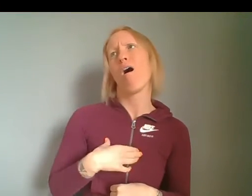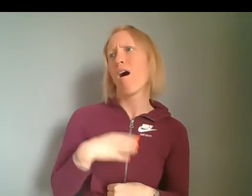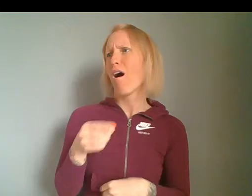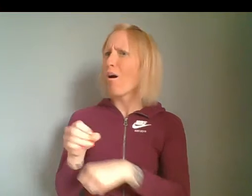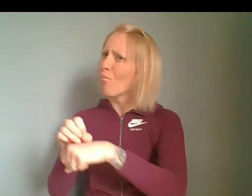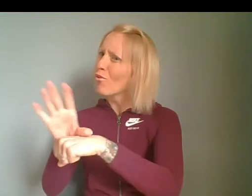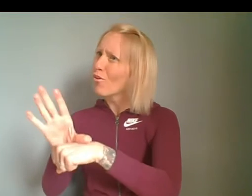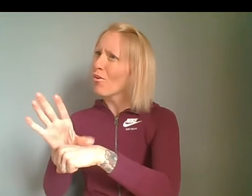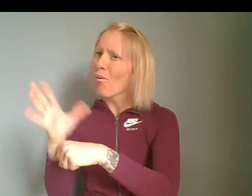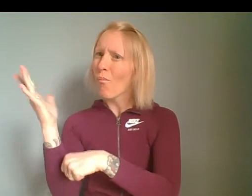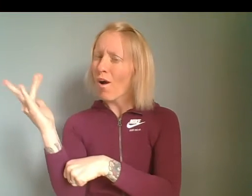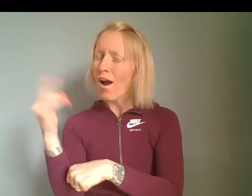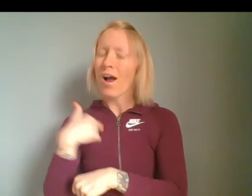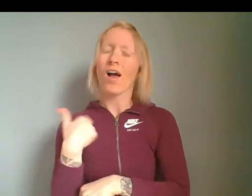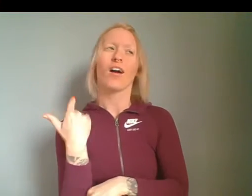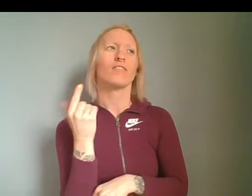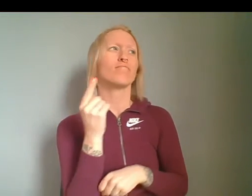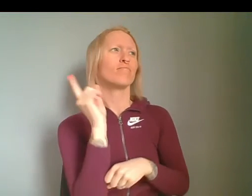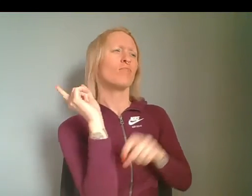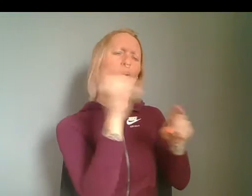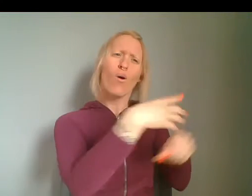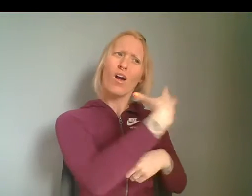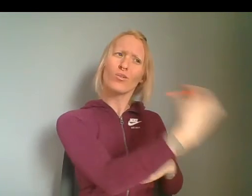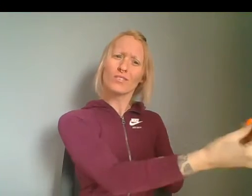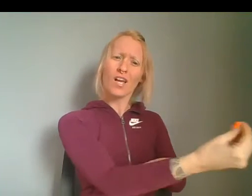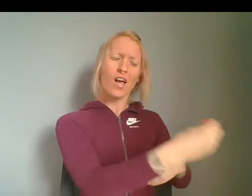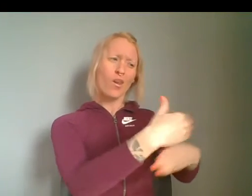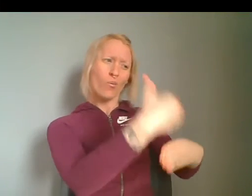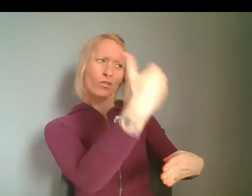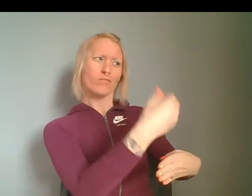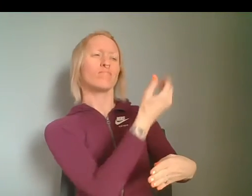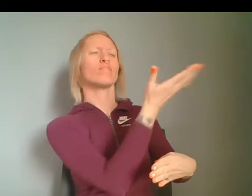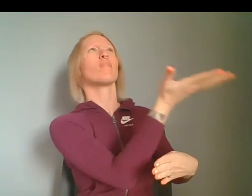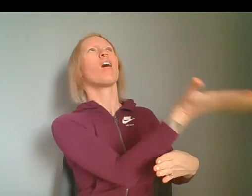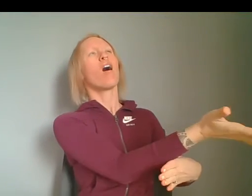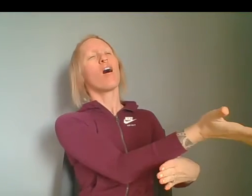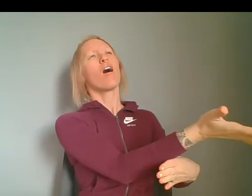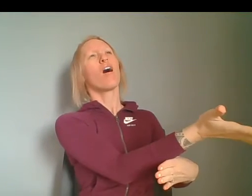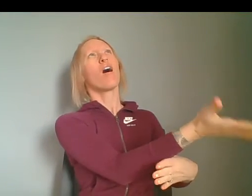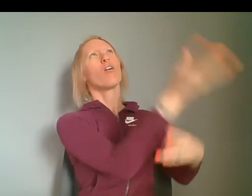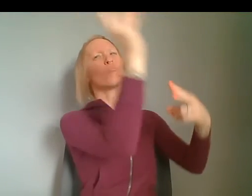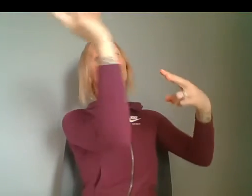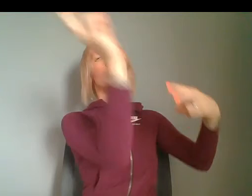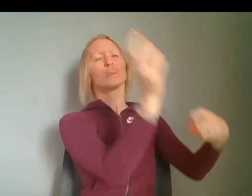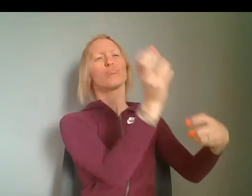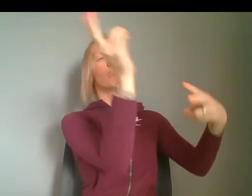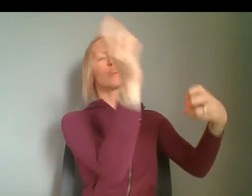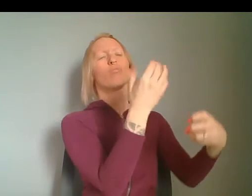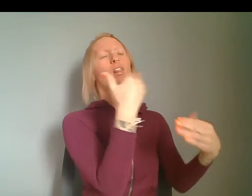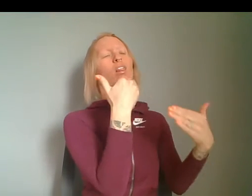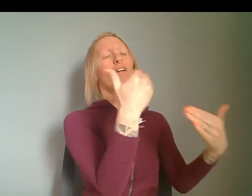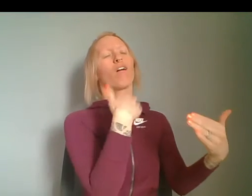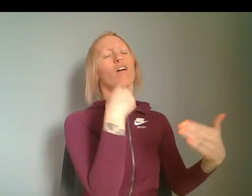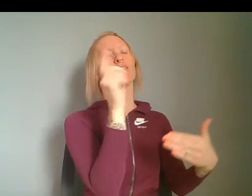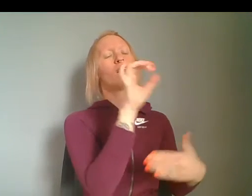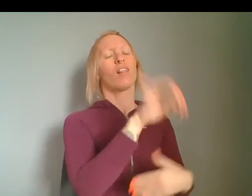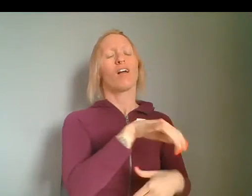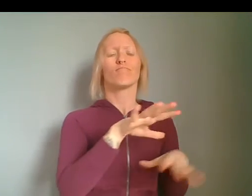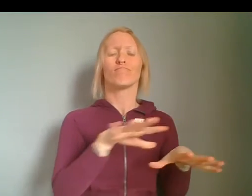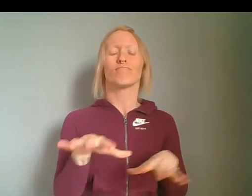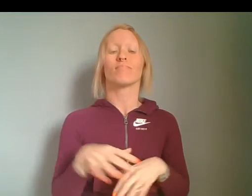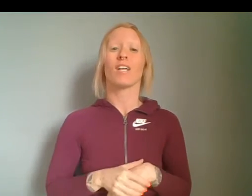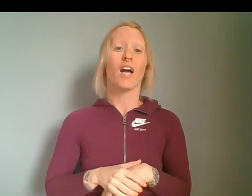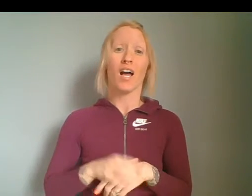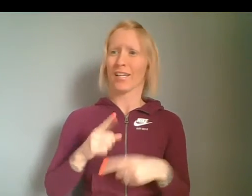go outside and put my hand out the window or outside and go, thanks, I needed that. But I can't do